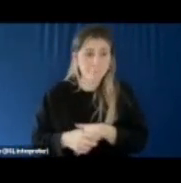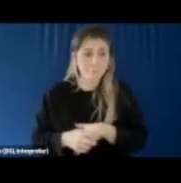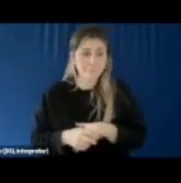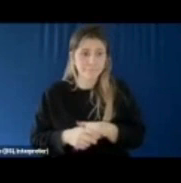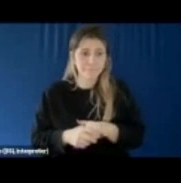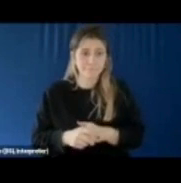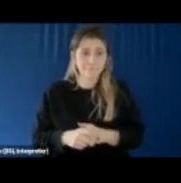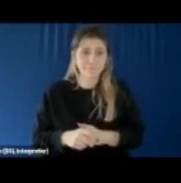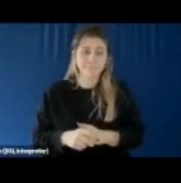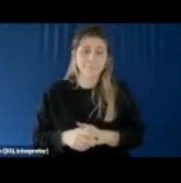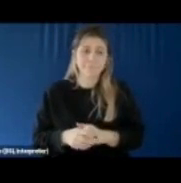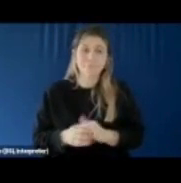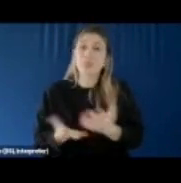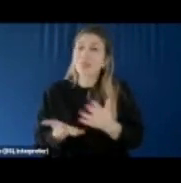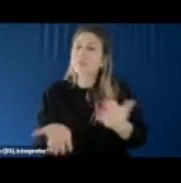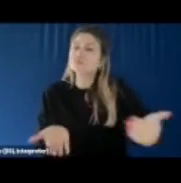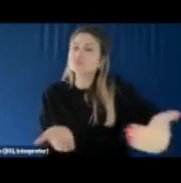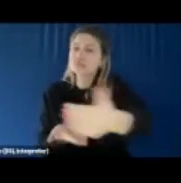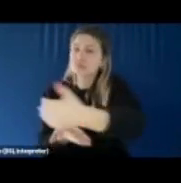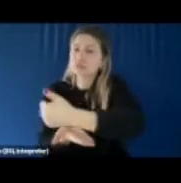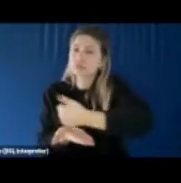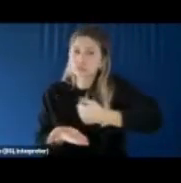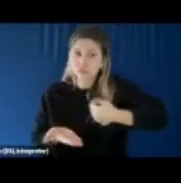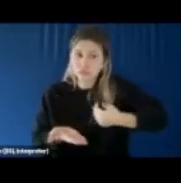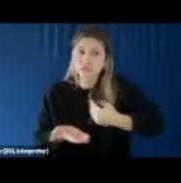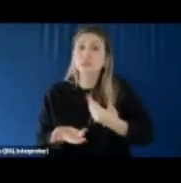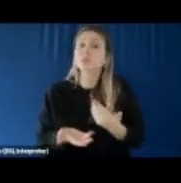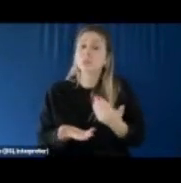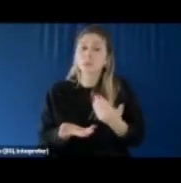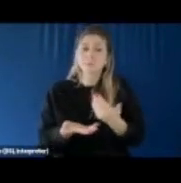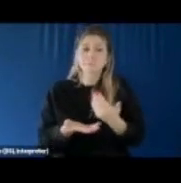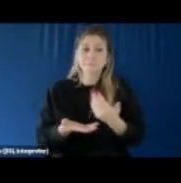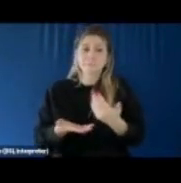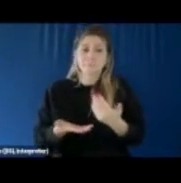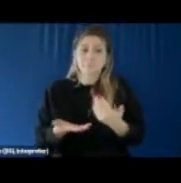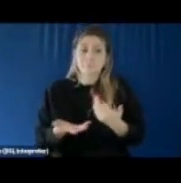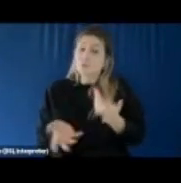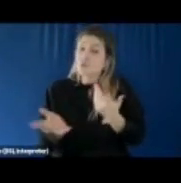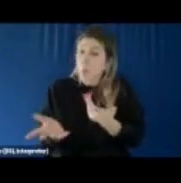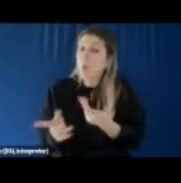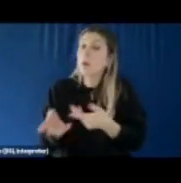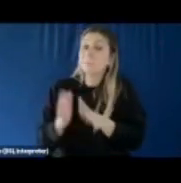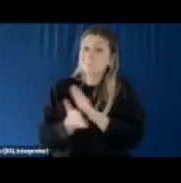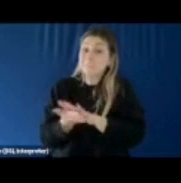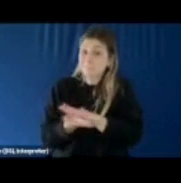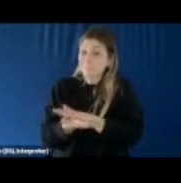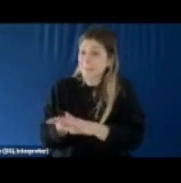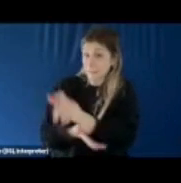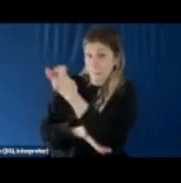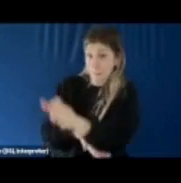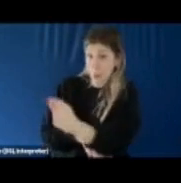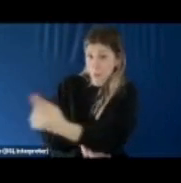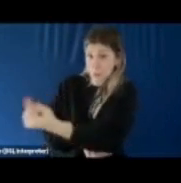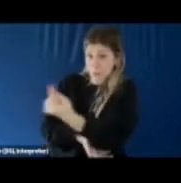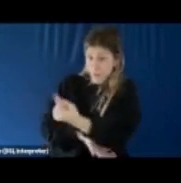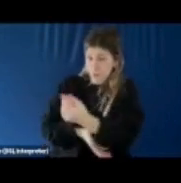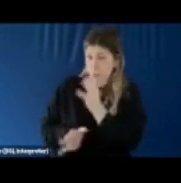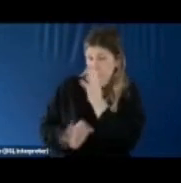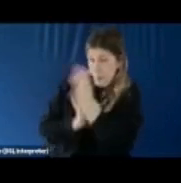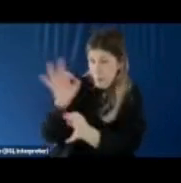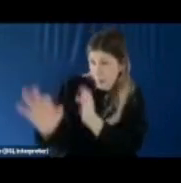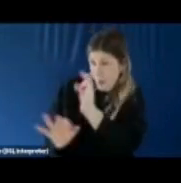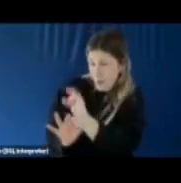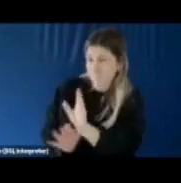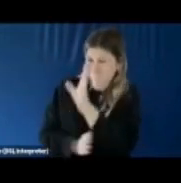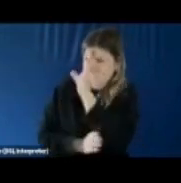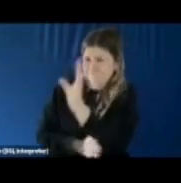So putting all of that together, you could say to a respondent, I know this might not seem very relevant for us to ask, but it helps to understand how well